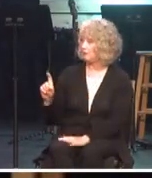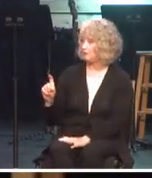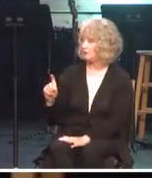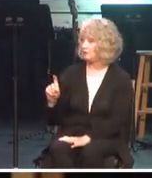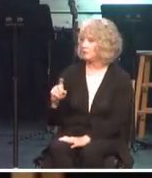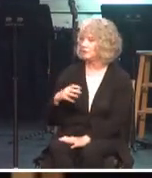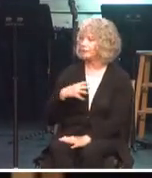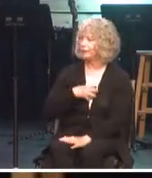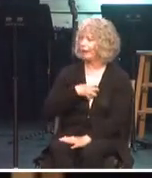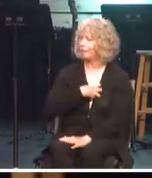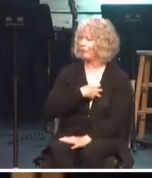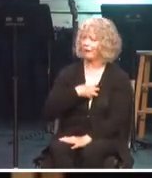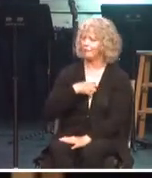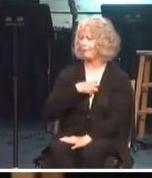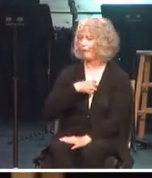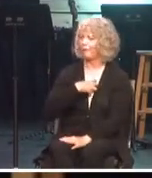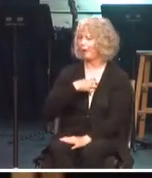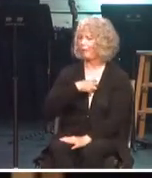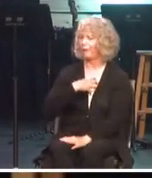They're grumbling.